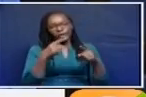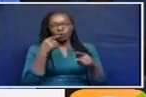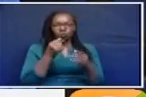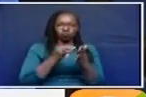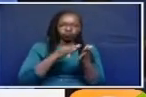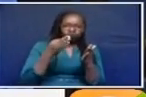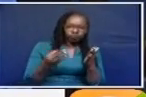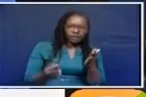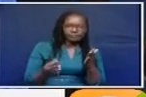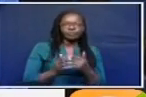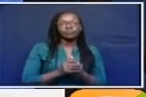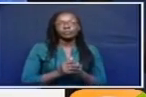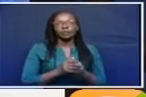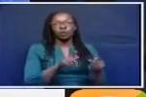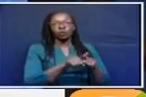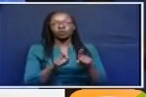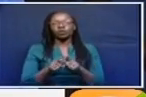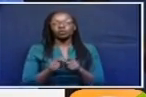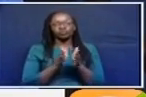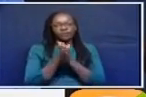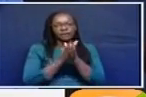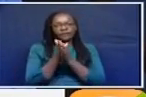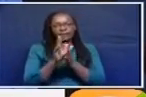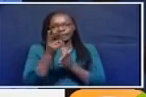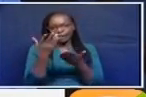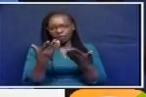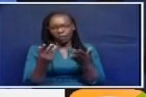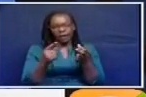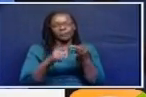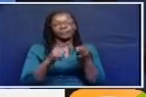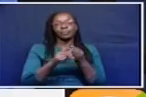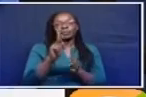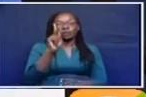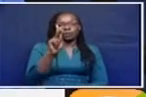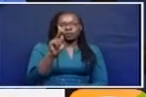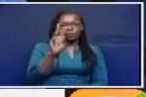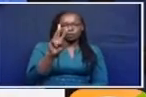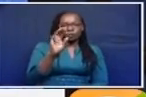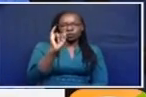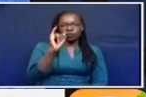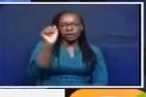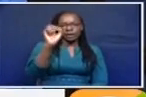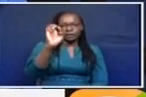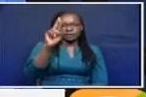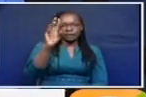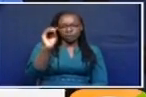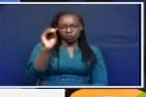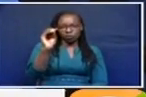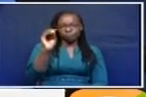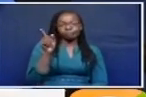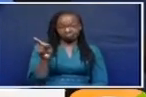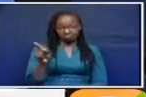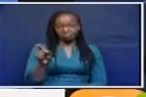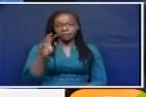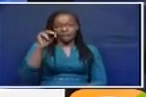will be having an eye in Huisero constituency, where the current MP is Benjamin Andola. But Benjamin Andola